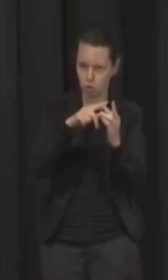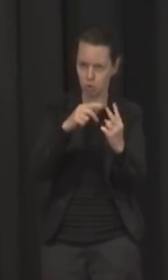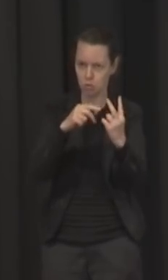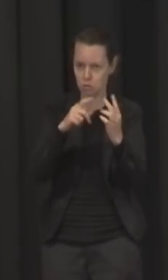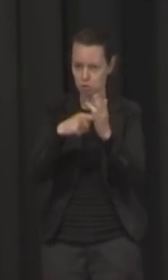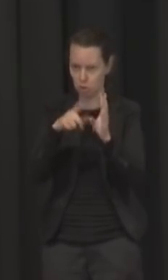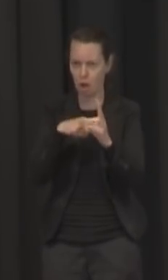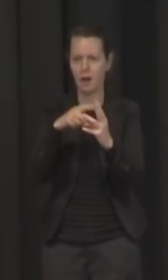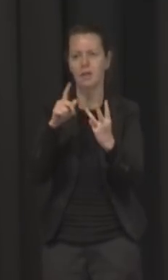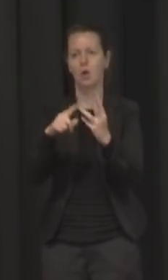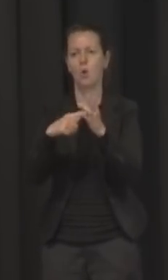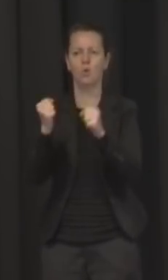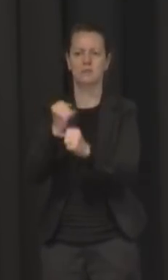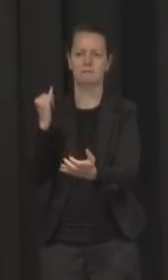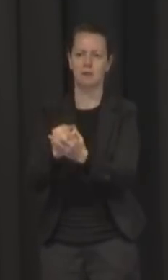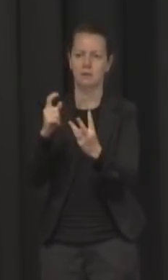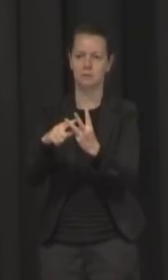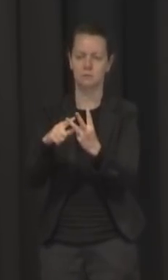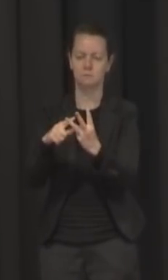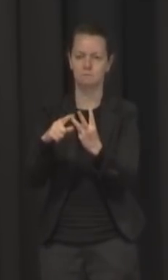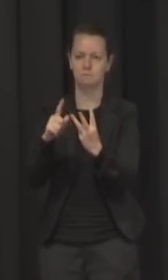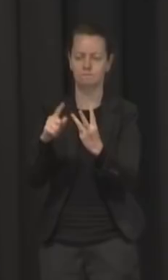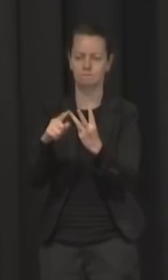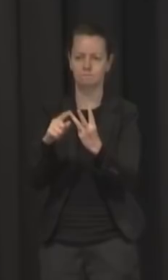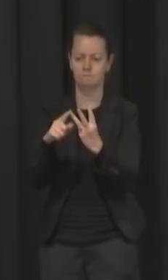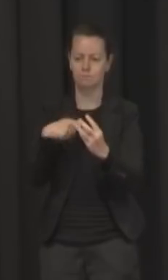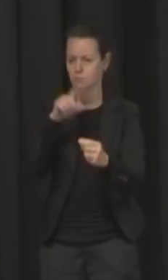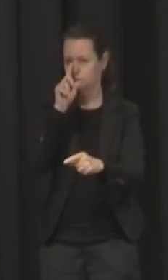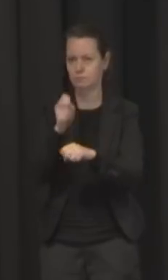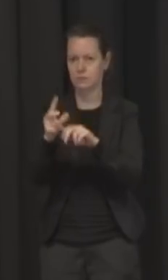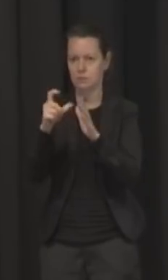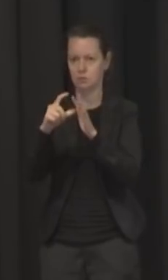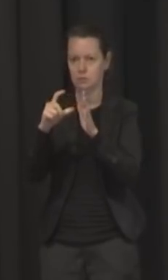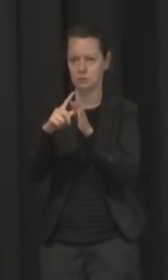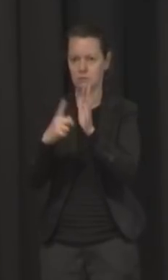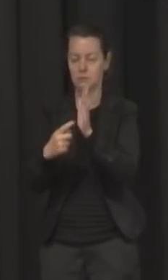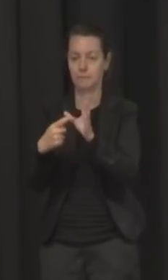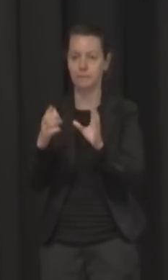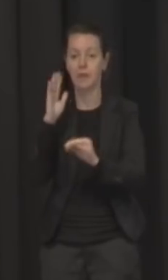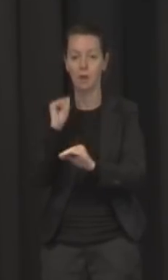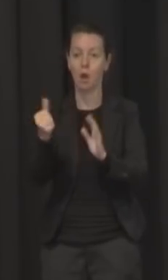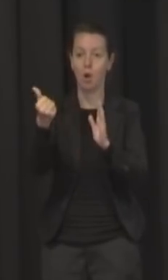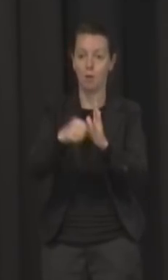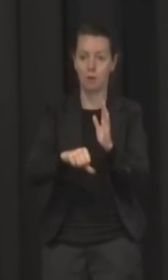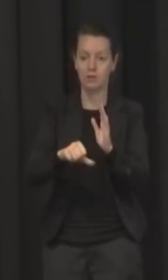surgery again. That wasn't a choice that's made lightly. It's not something we enjoy doing in any way. So just like last